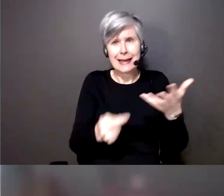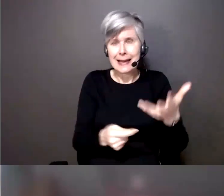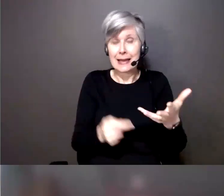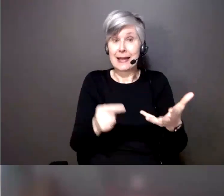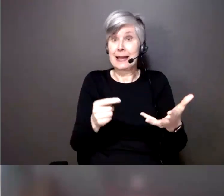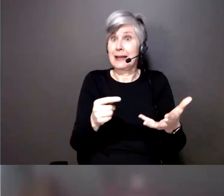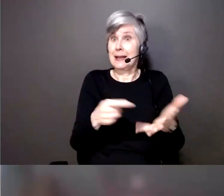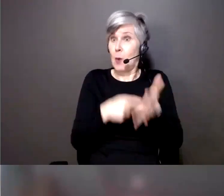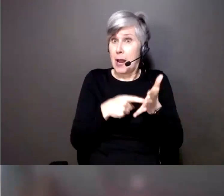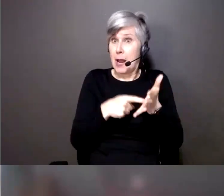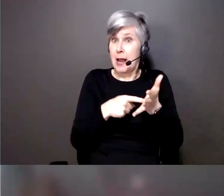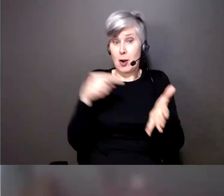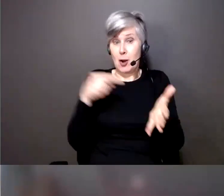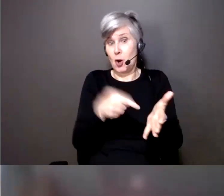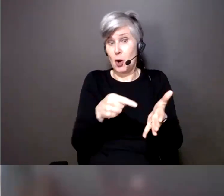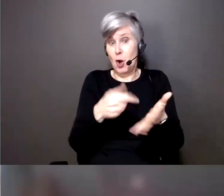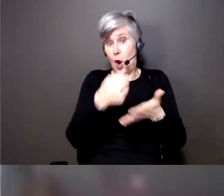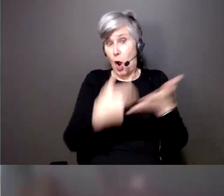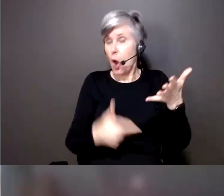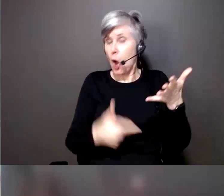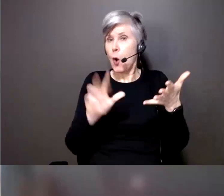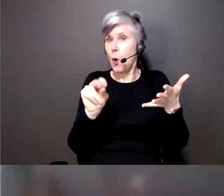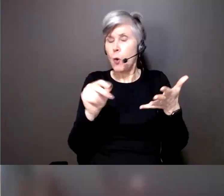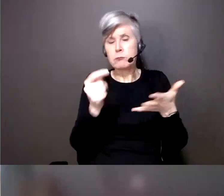to enable everyone to succeed.